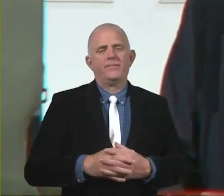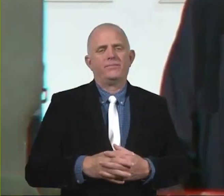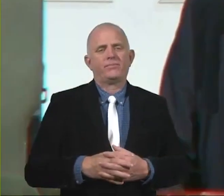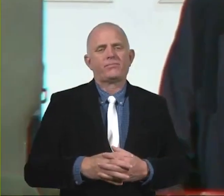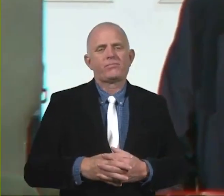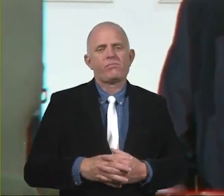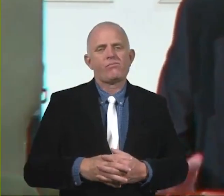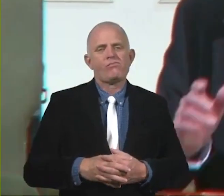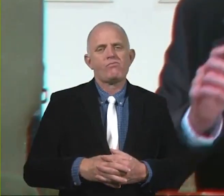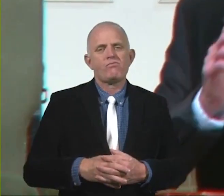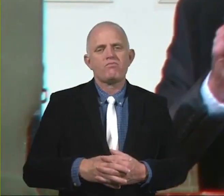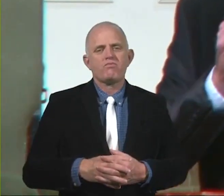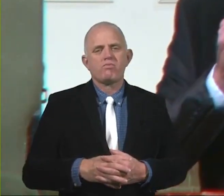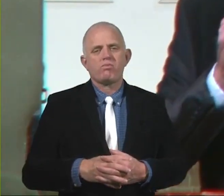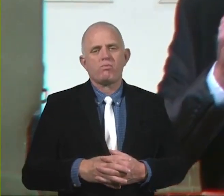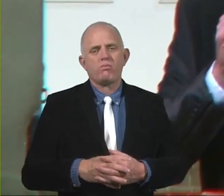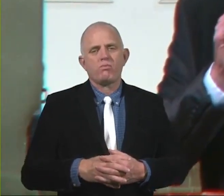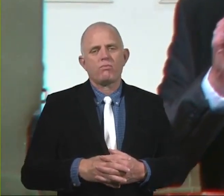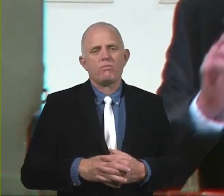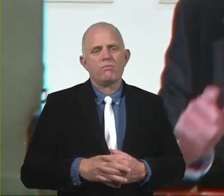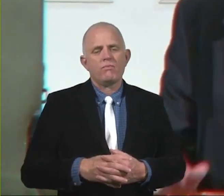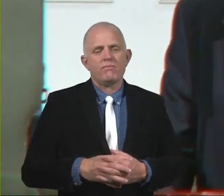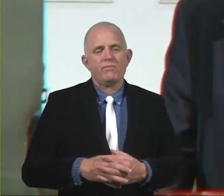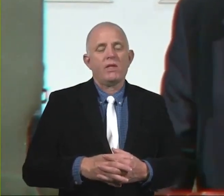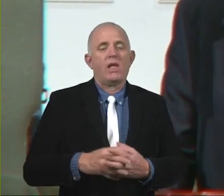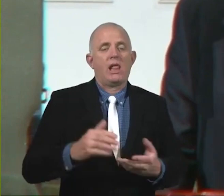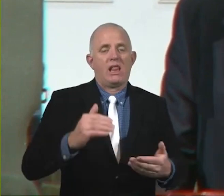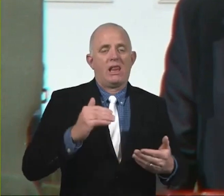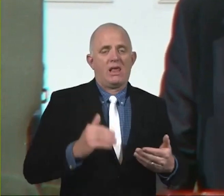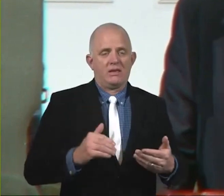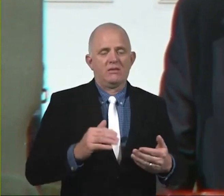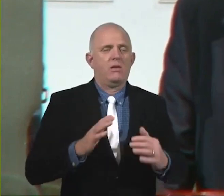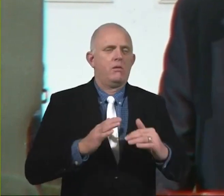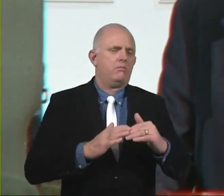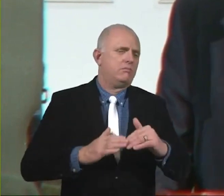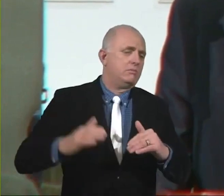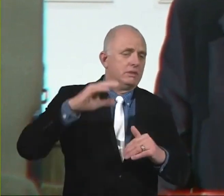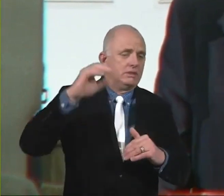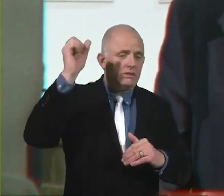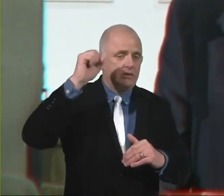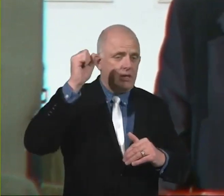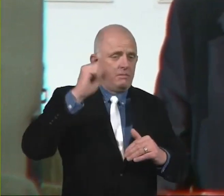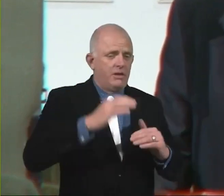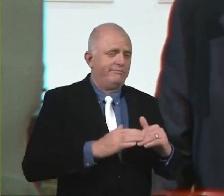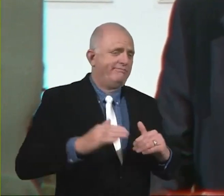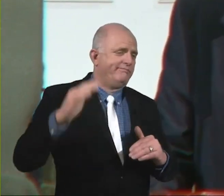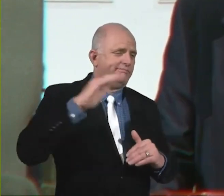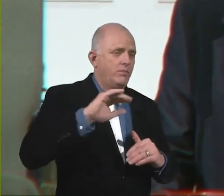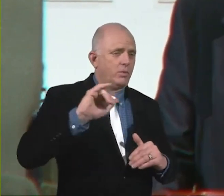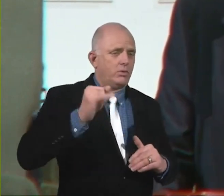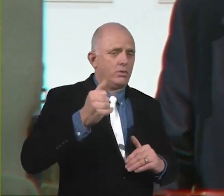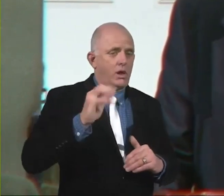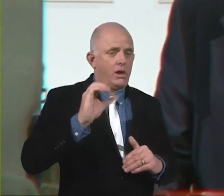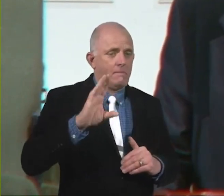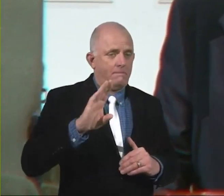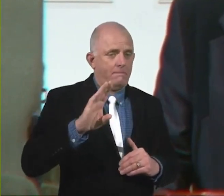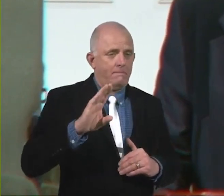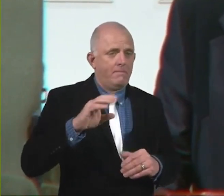And then we find not only greater than Solomon, greater than Jacob. John